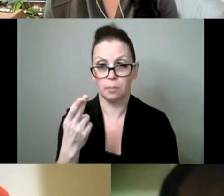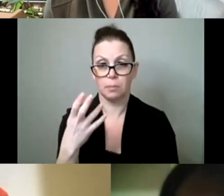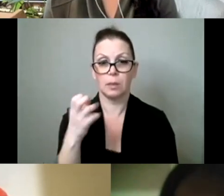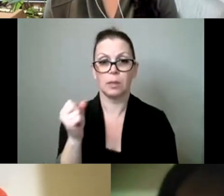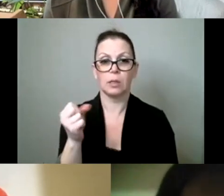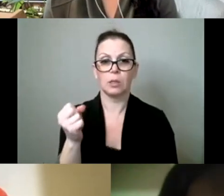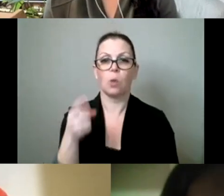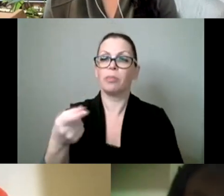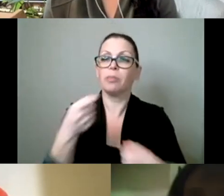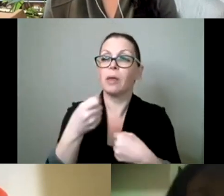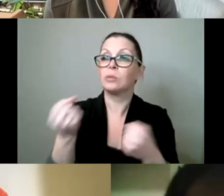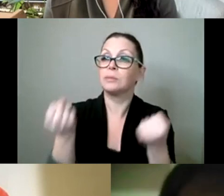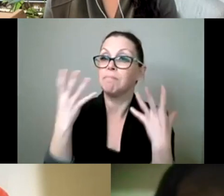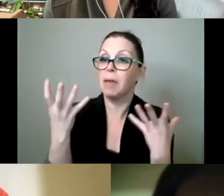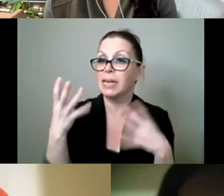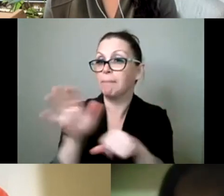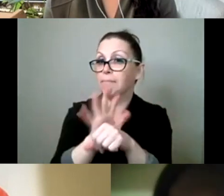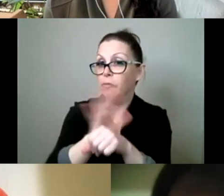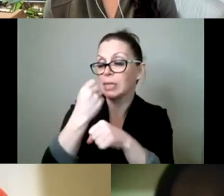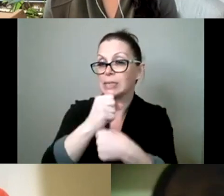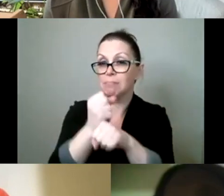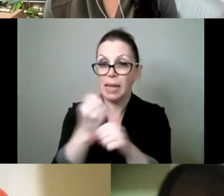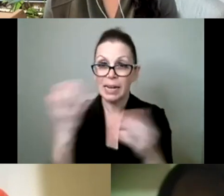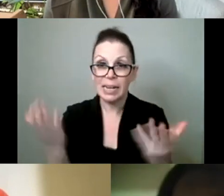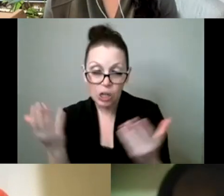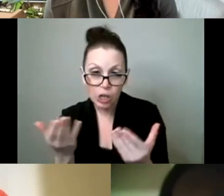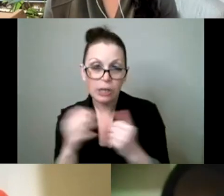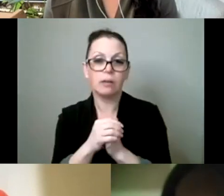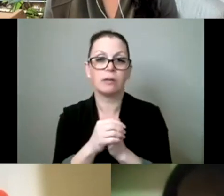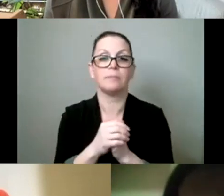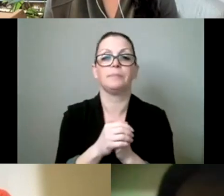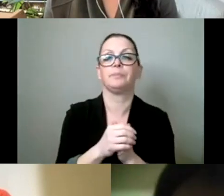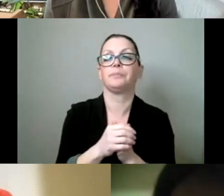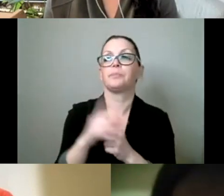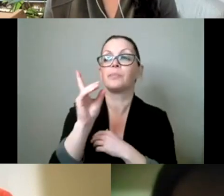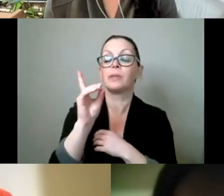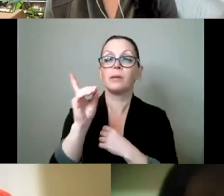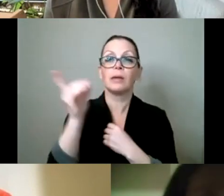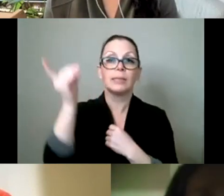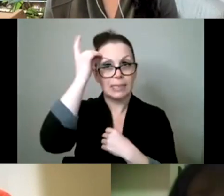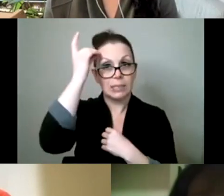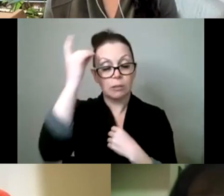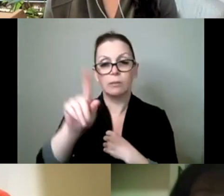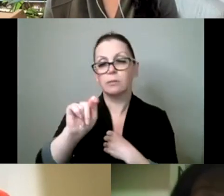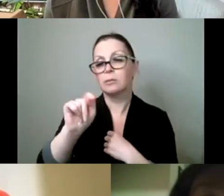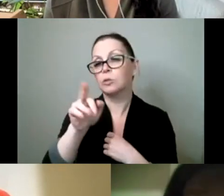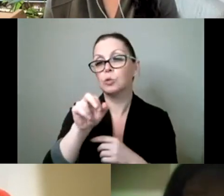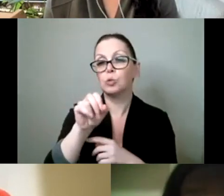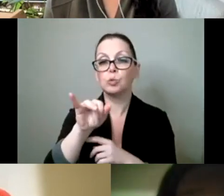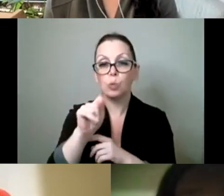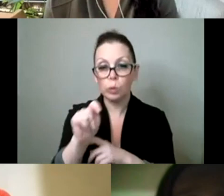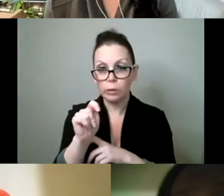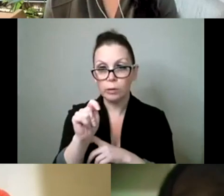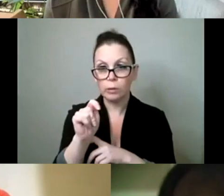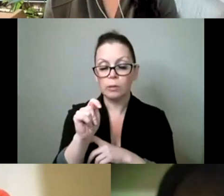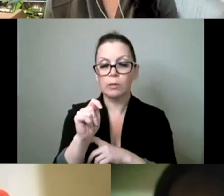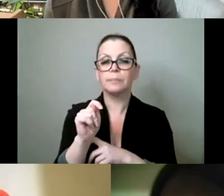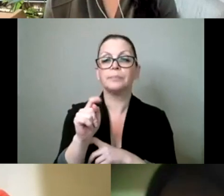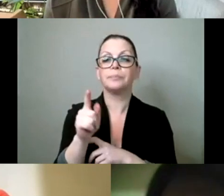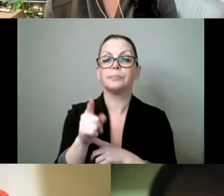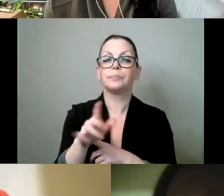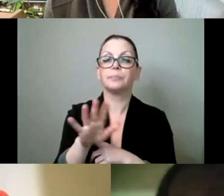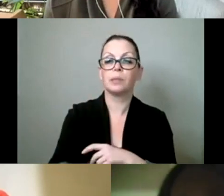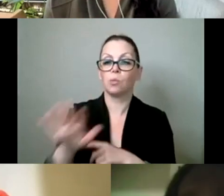and studios, and everybody was coming here to Detroit to do film and TV and such. And that was one of these that